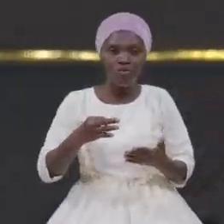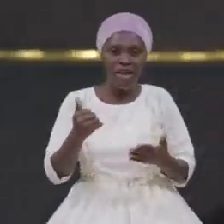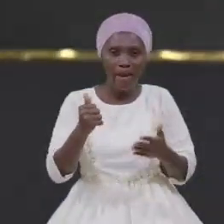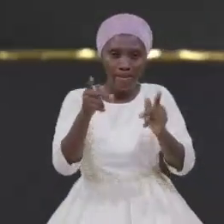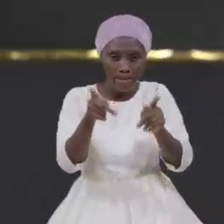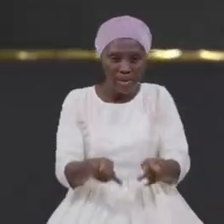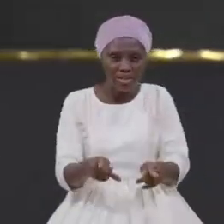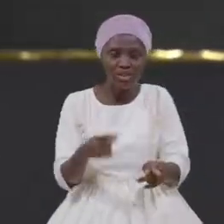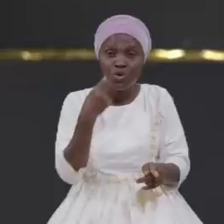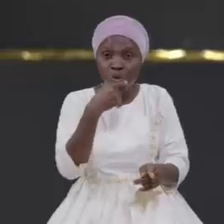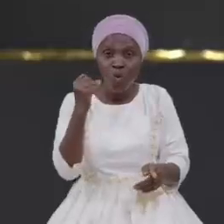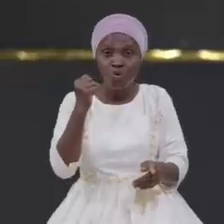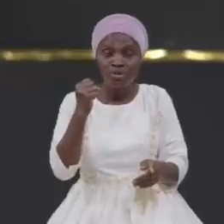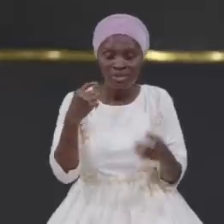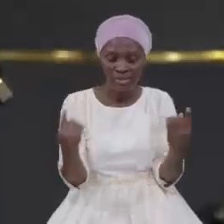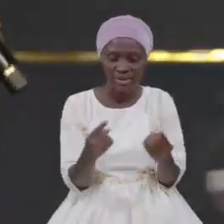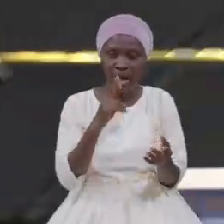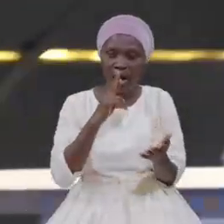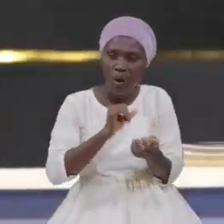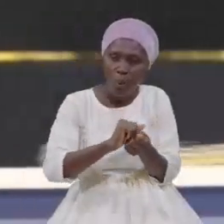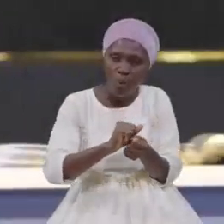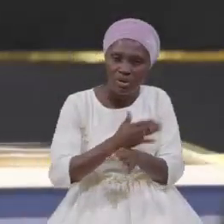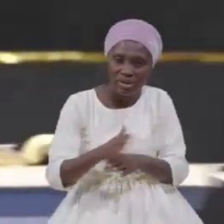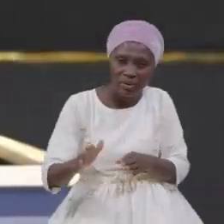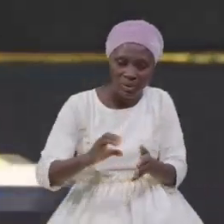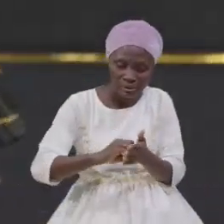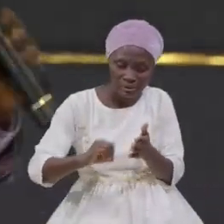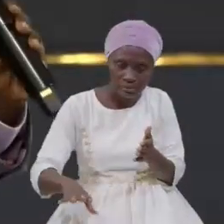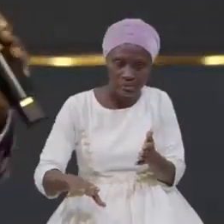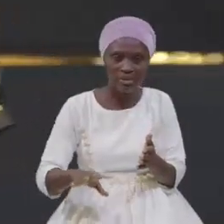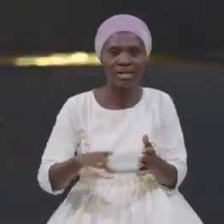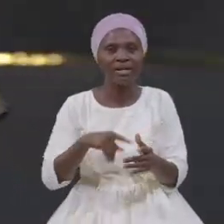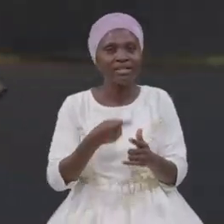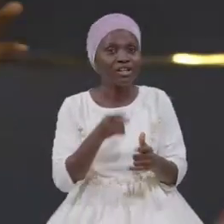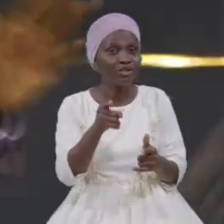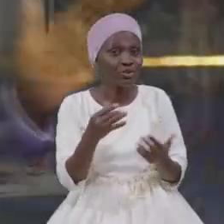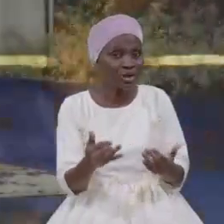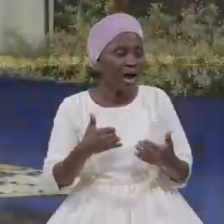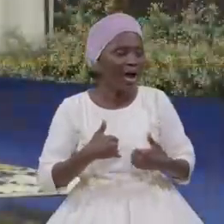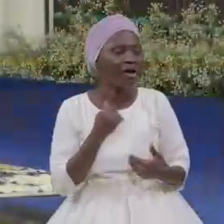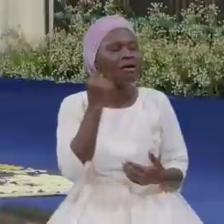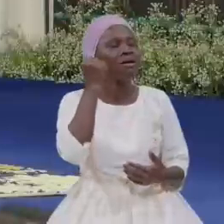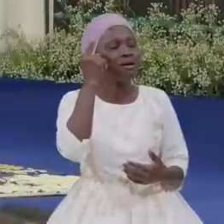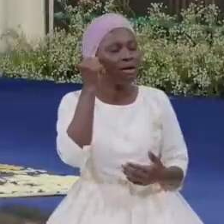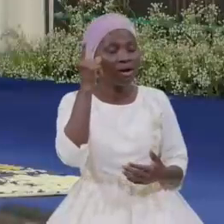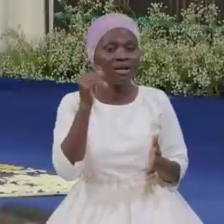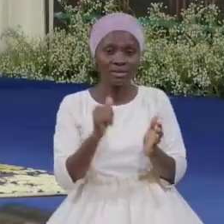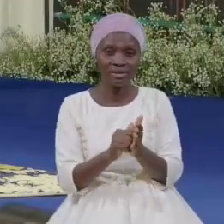washed away, taken away. And you have the understanding that now you're one of the children